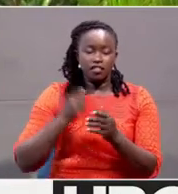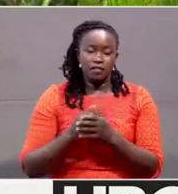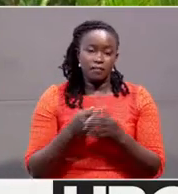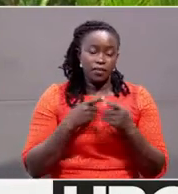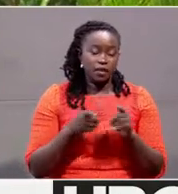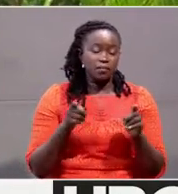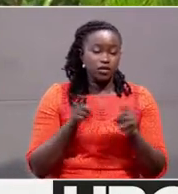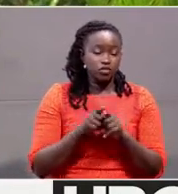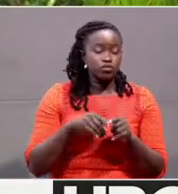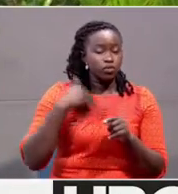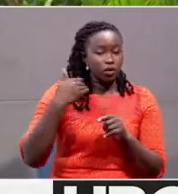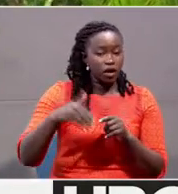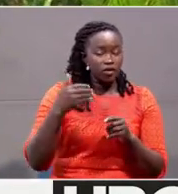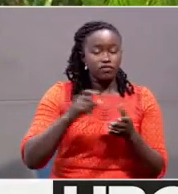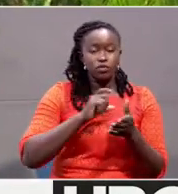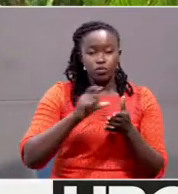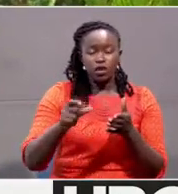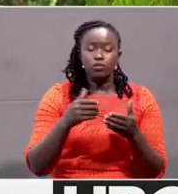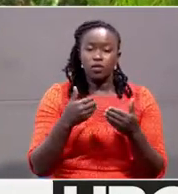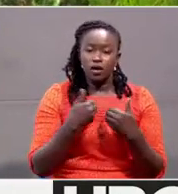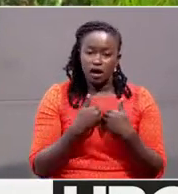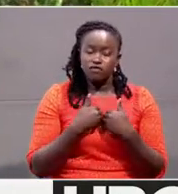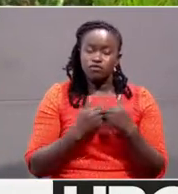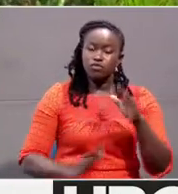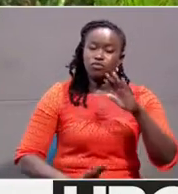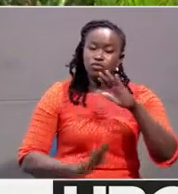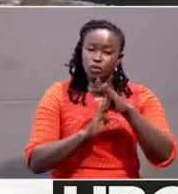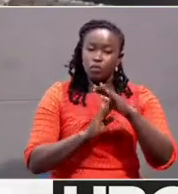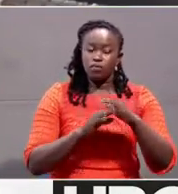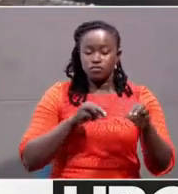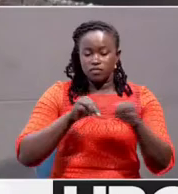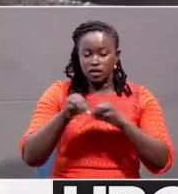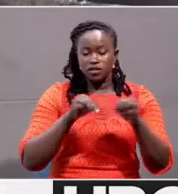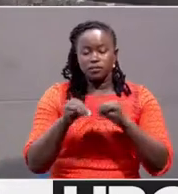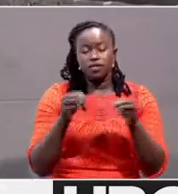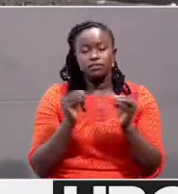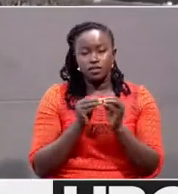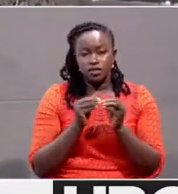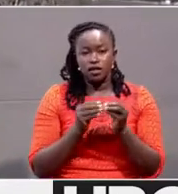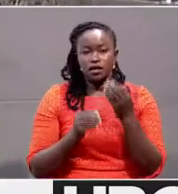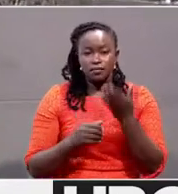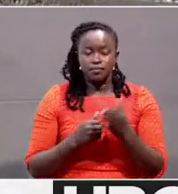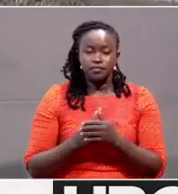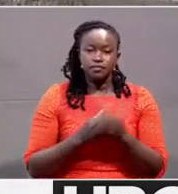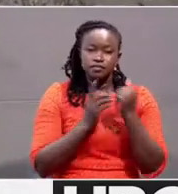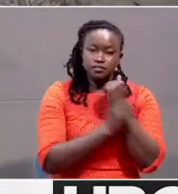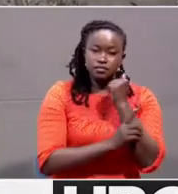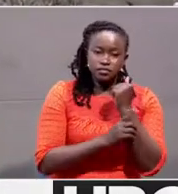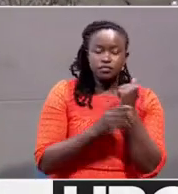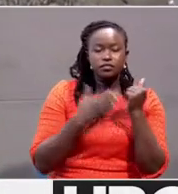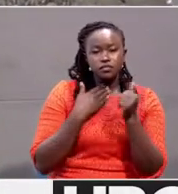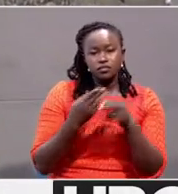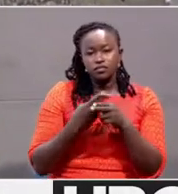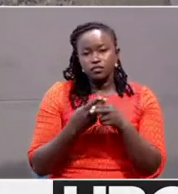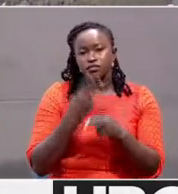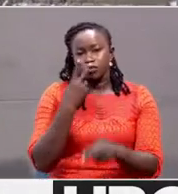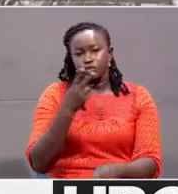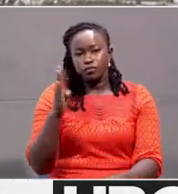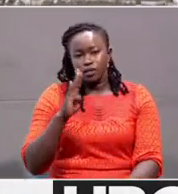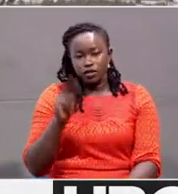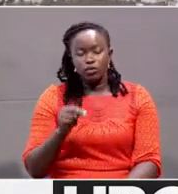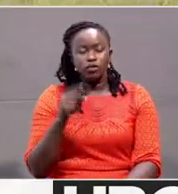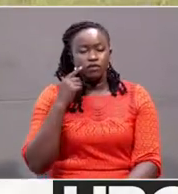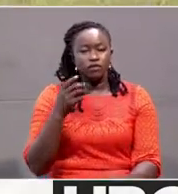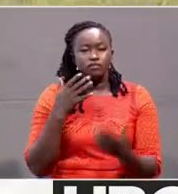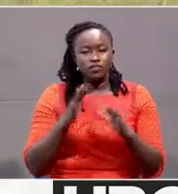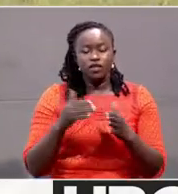But also every week we hold top management meeting. The district requires now close to 2 billion shillings for the